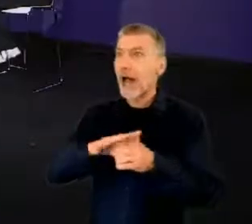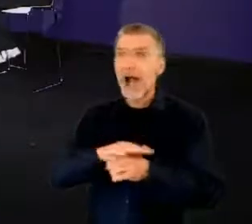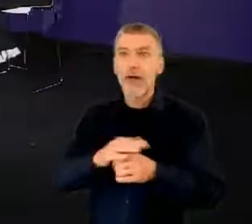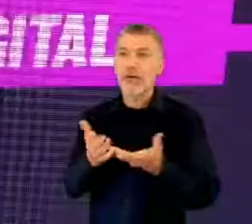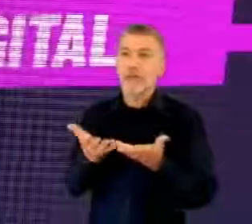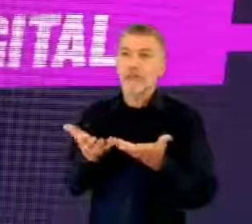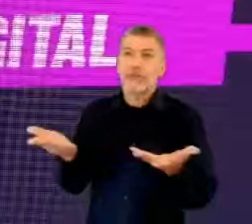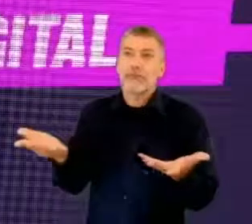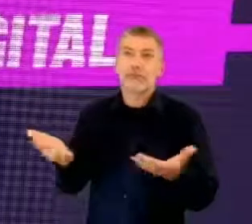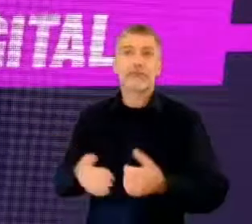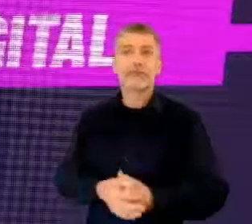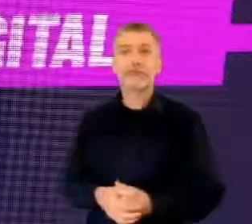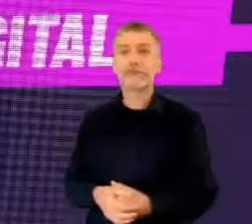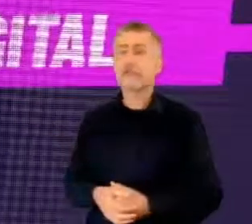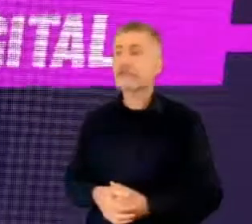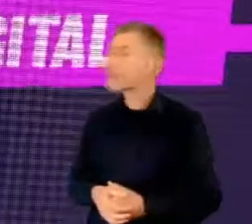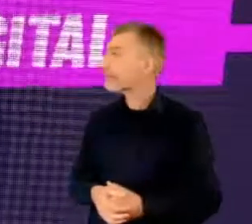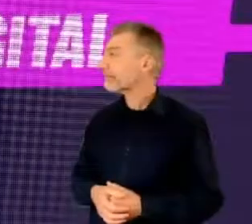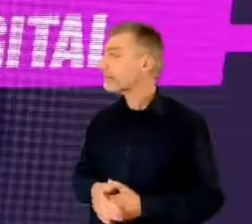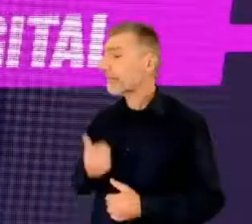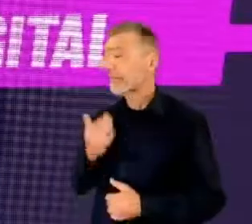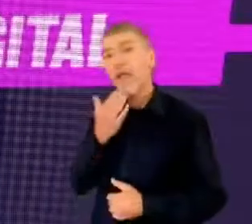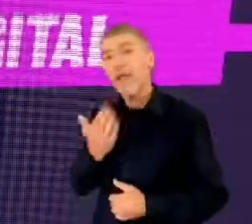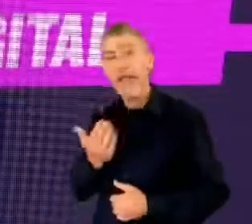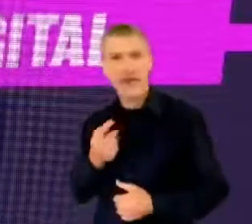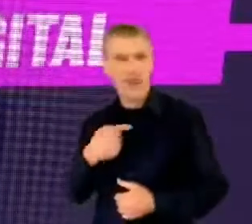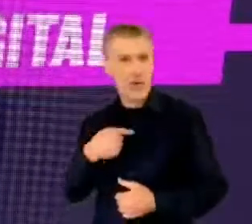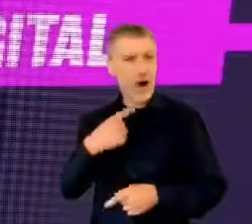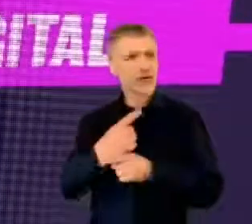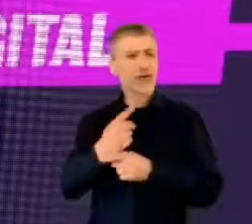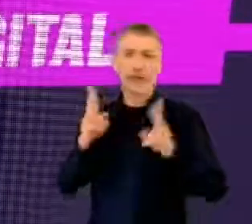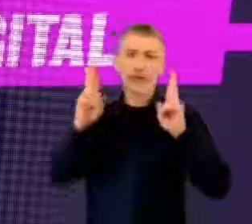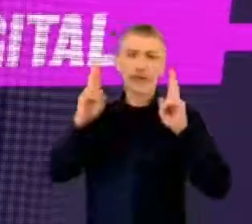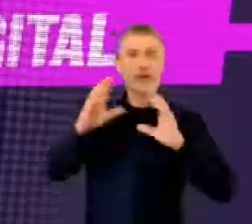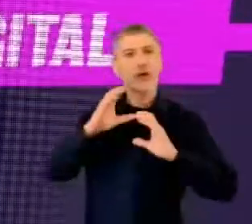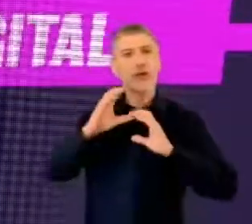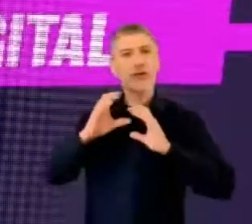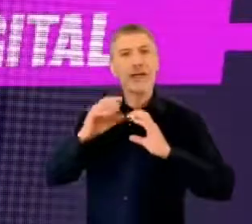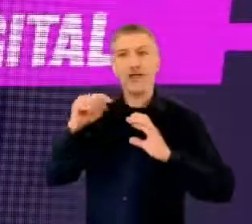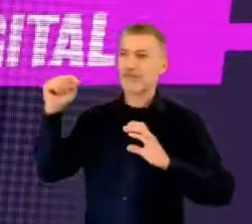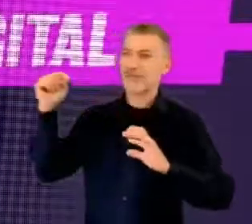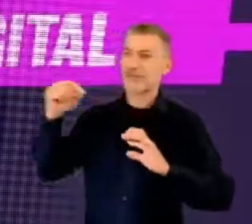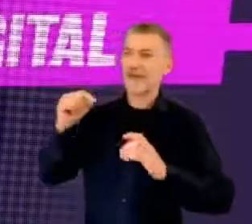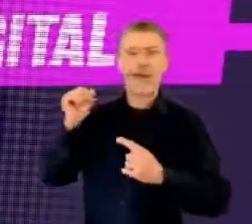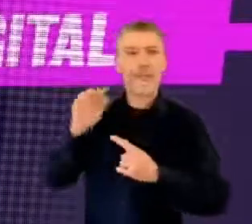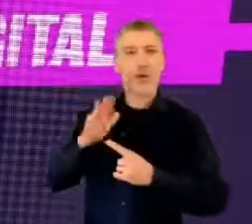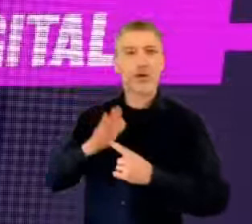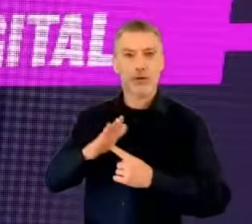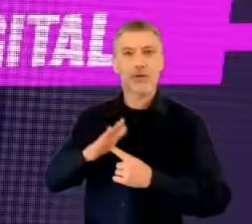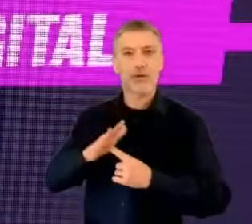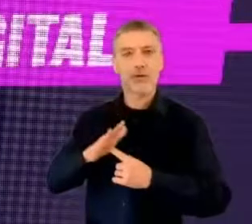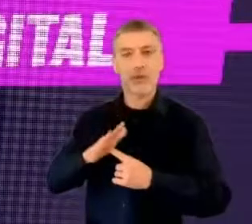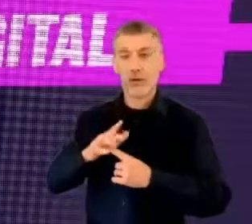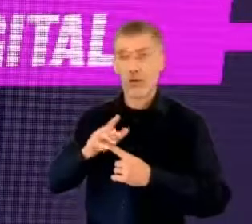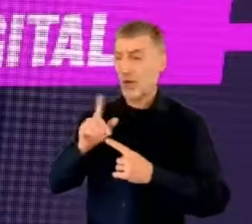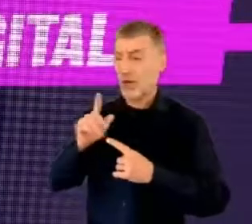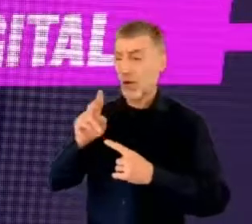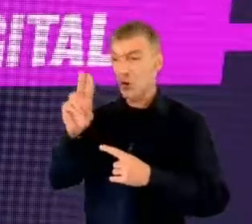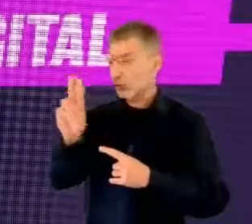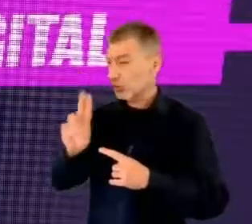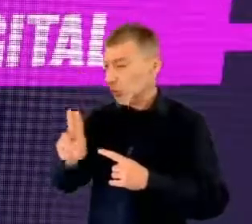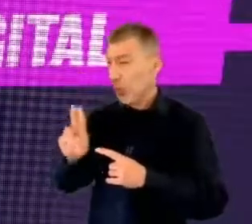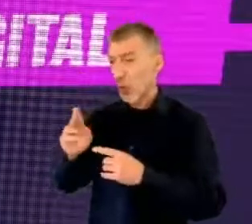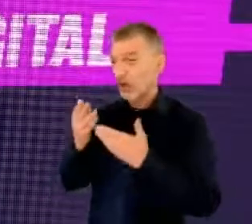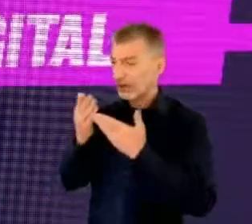Now, I do talk a lot about communication and it is so, so important. You know, even when you're studying at school, they always say teamwork